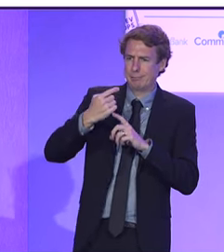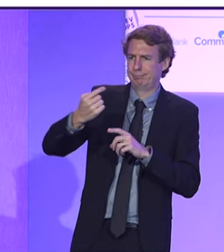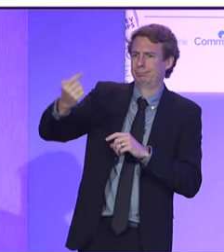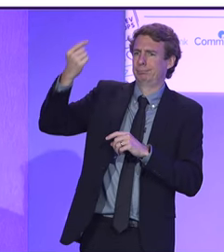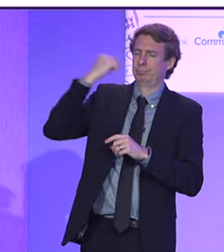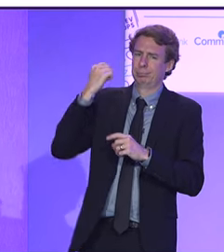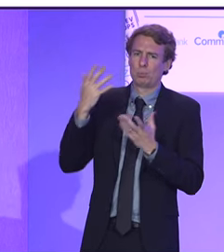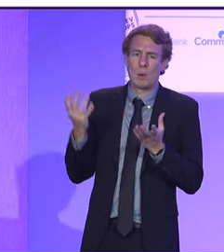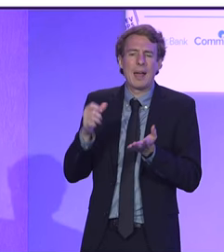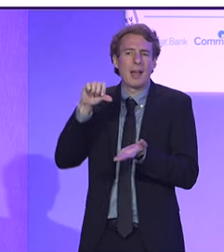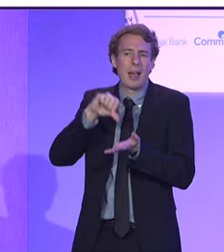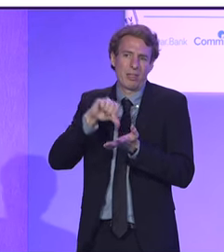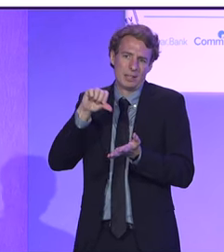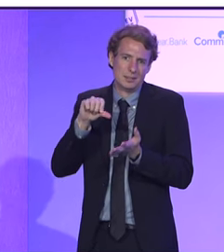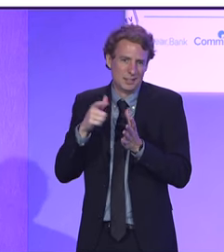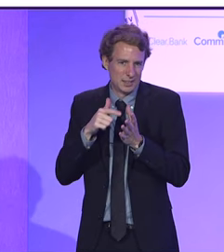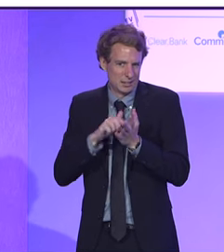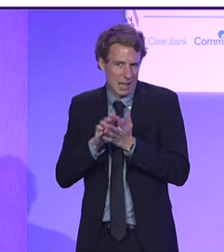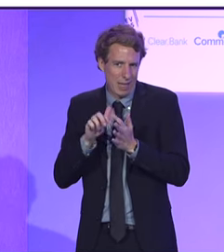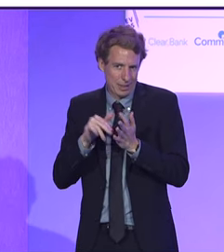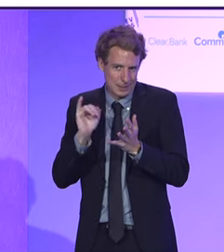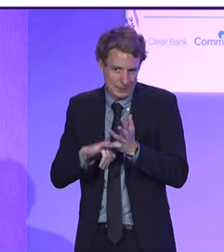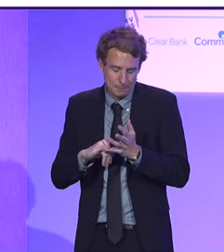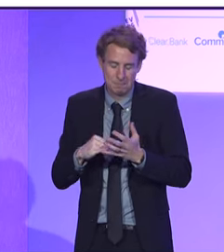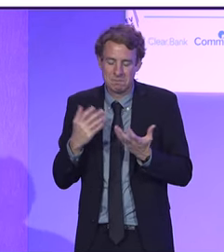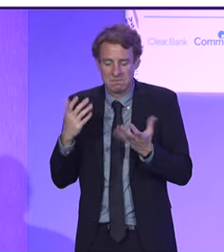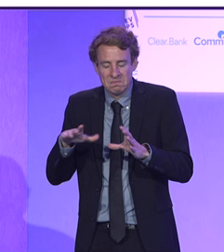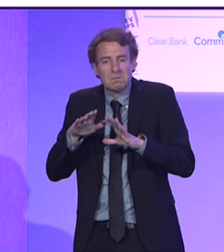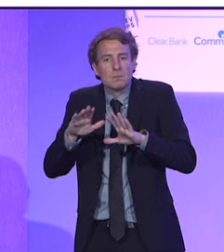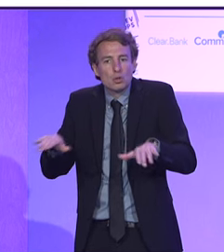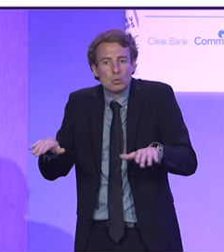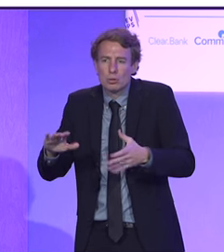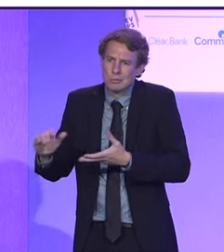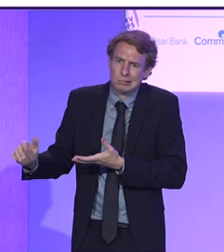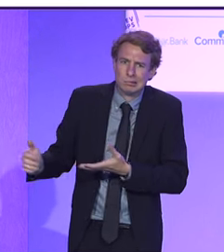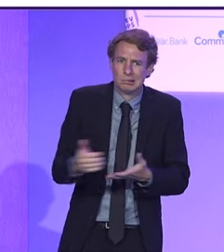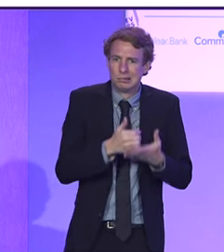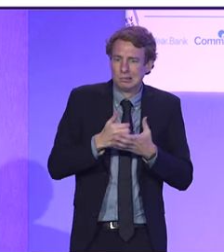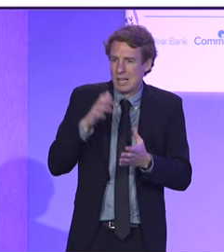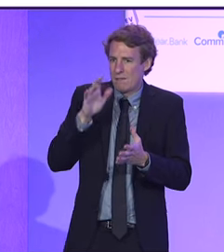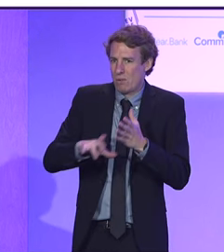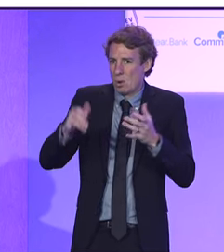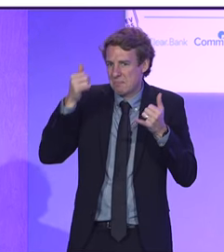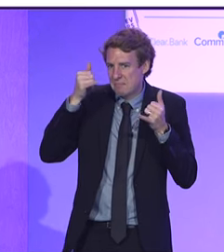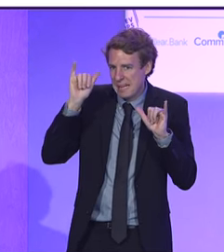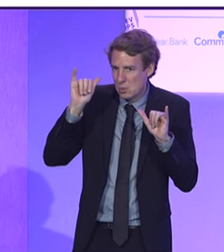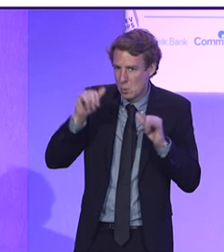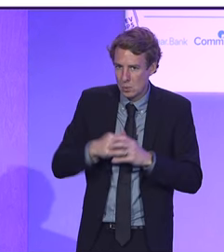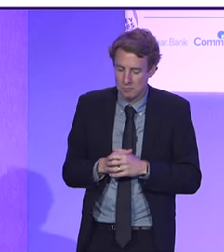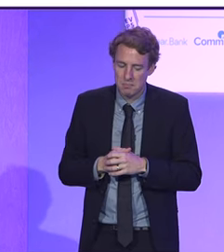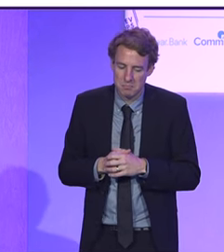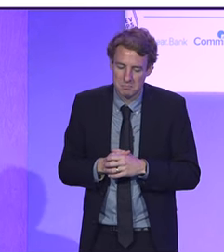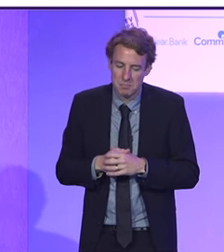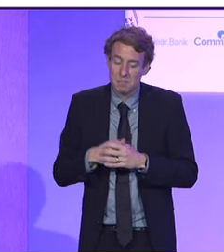he rescued the children of Athens from the Minotaur. And then to commemorate that,